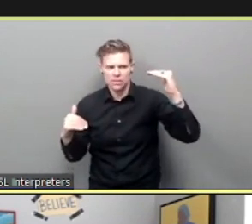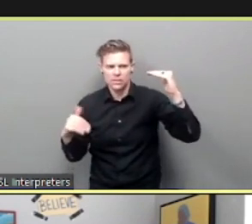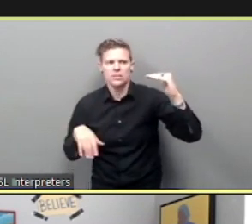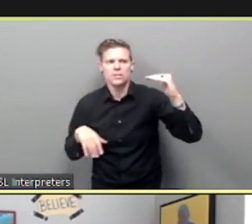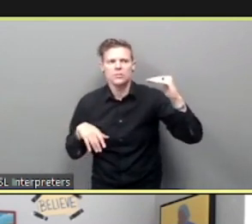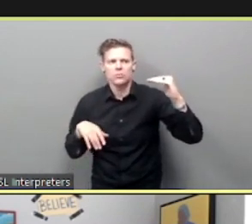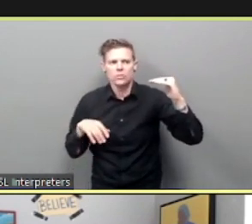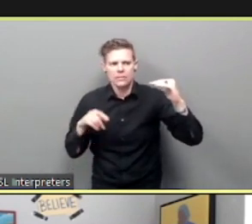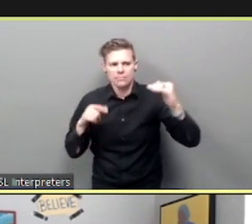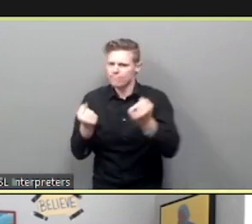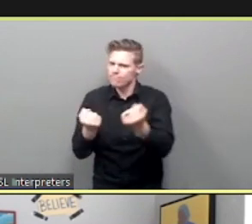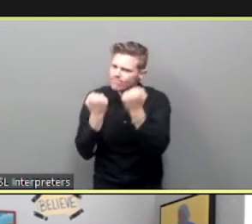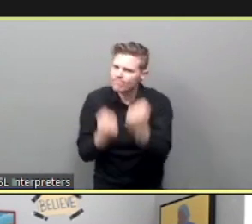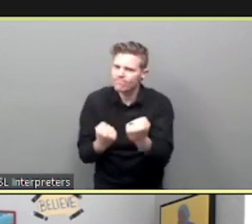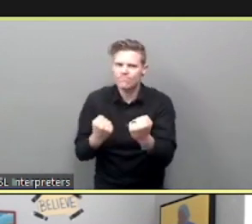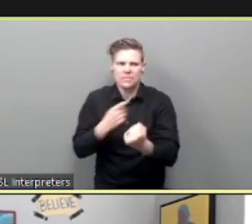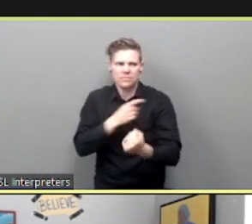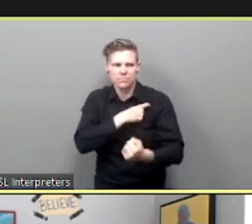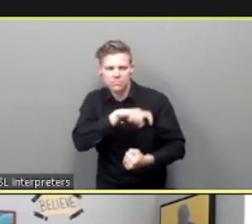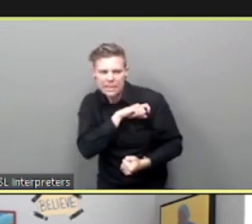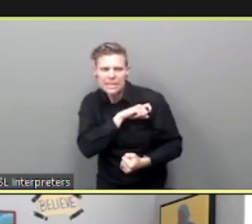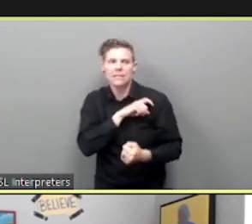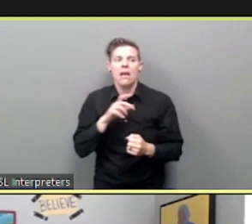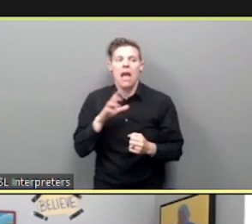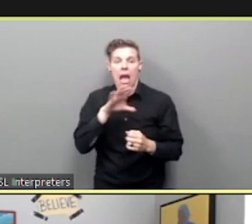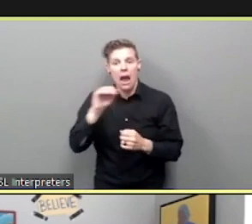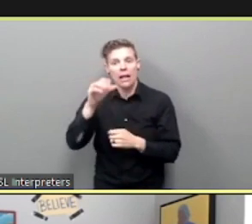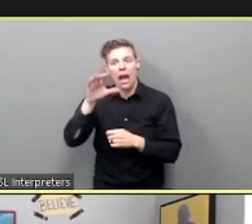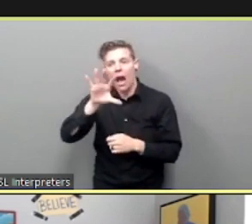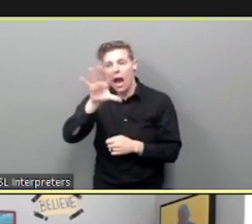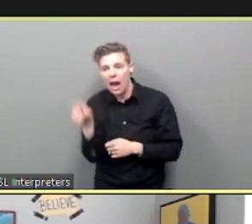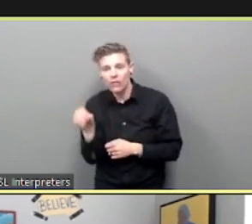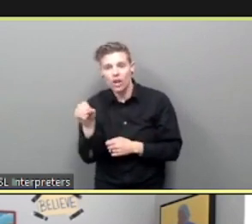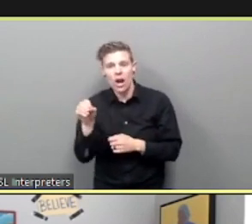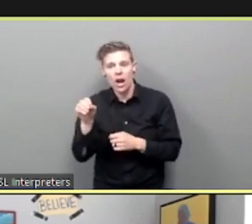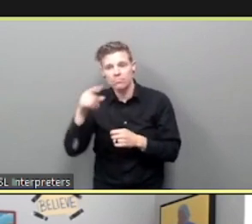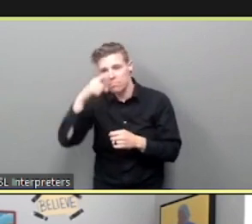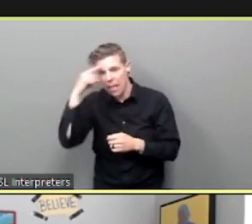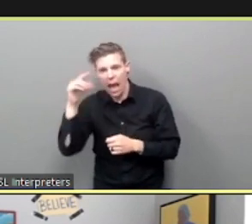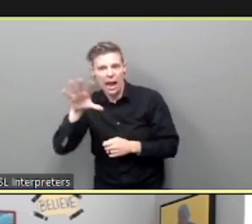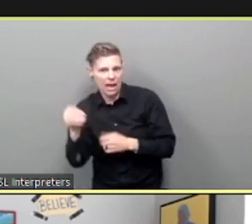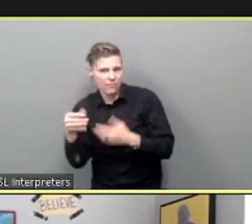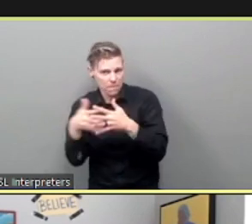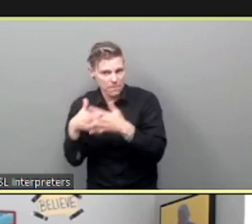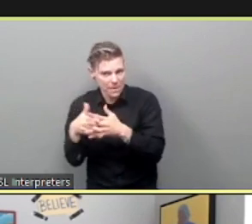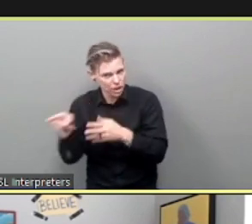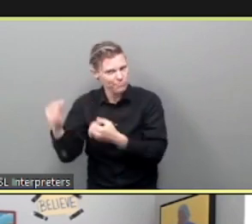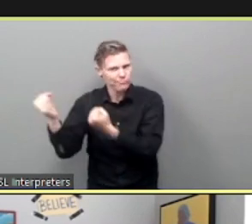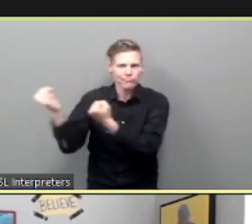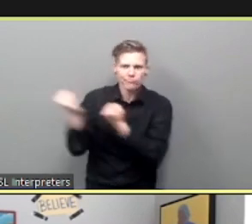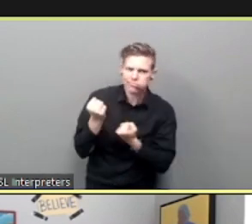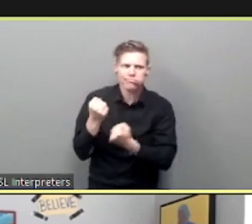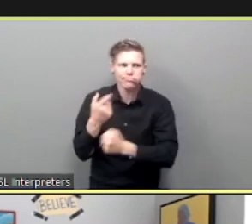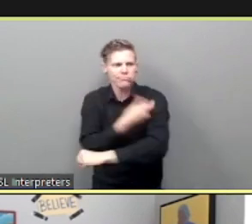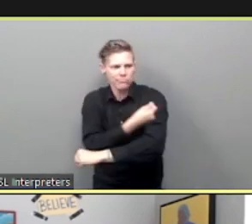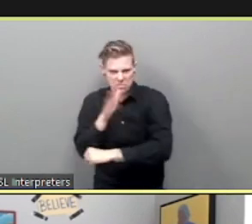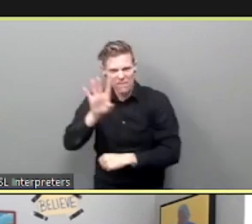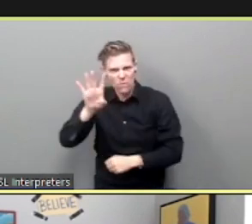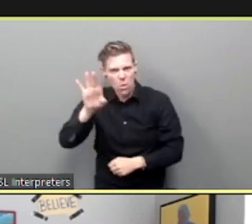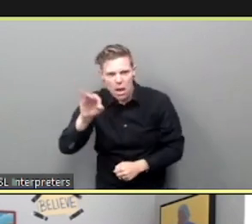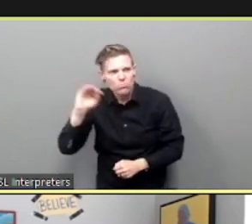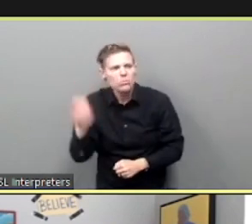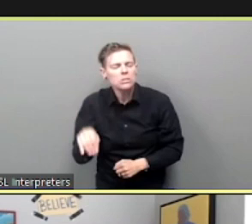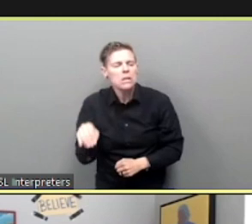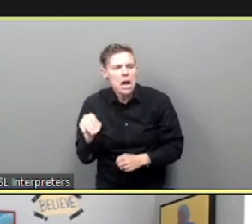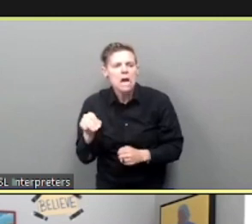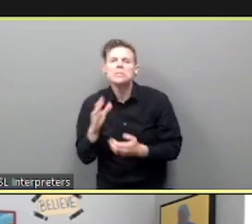populations and also our African American populations at 51.9%. but also some of our white populations